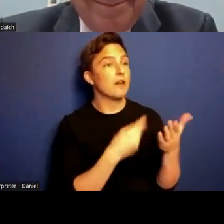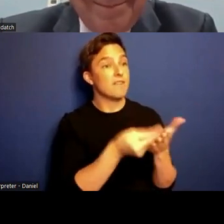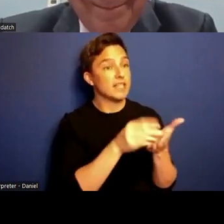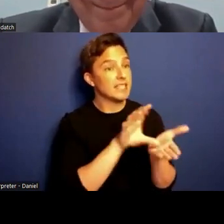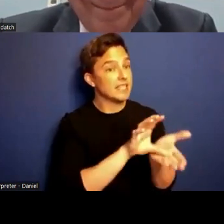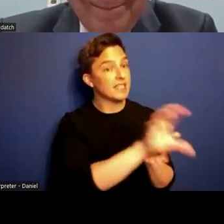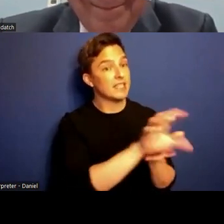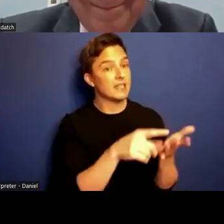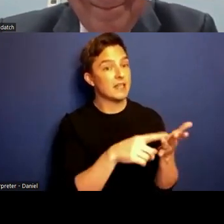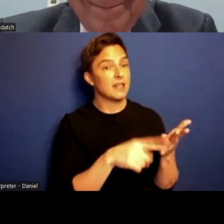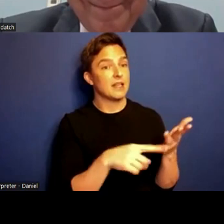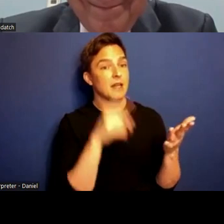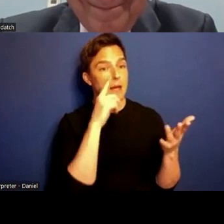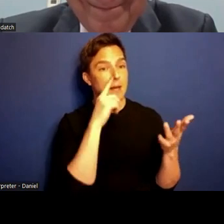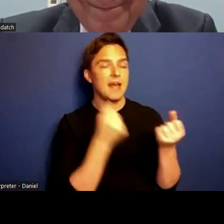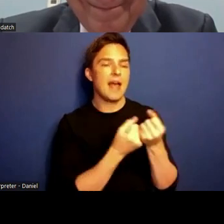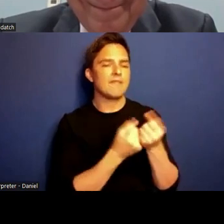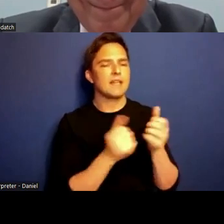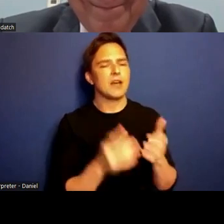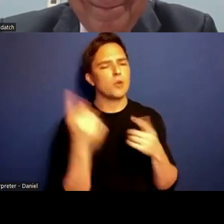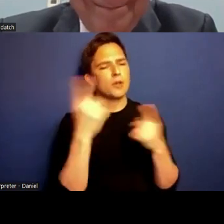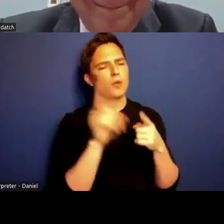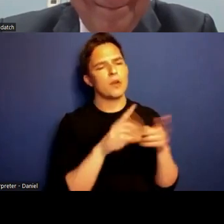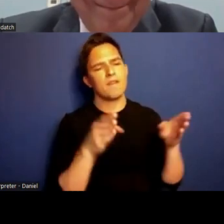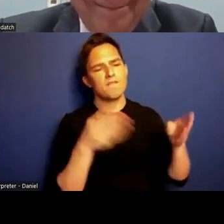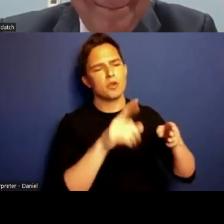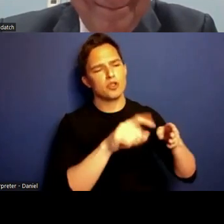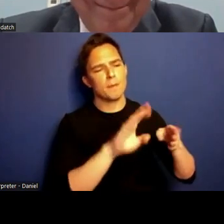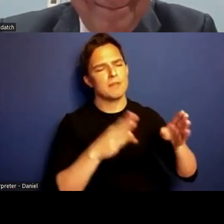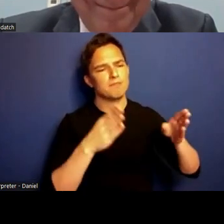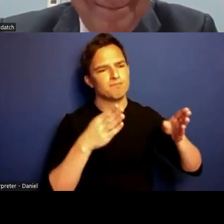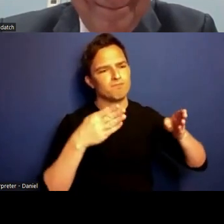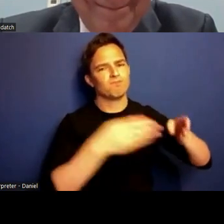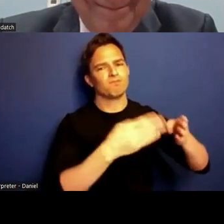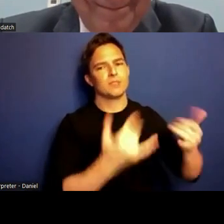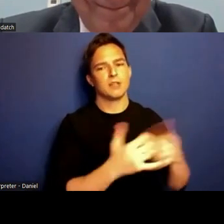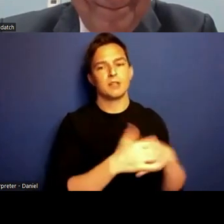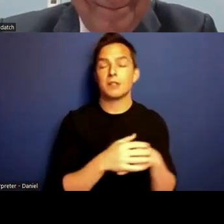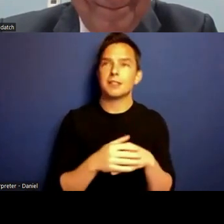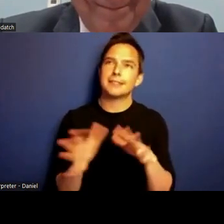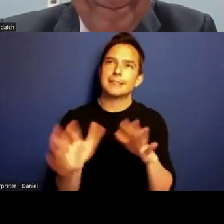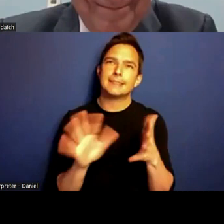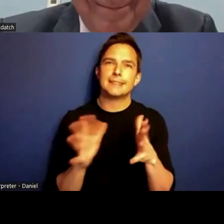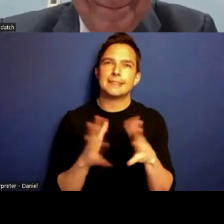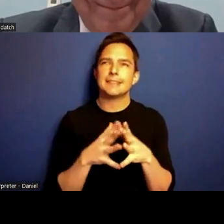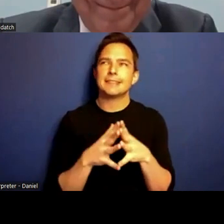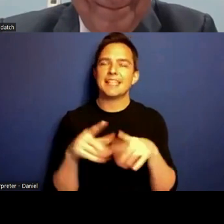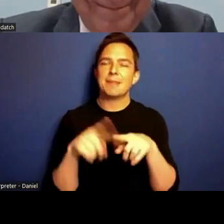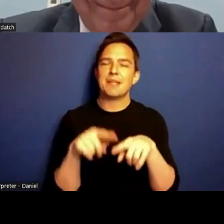the advocates are wondering where their focus should be. Yeah, well, it sort of depends on who you